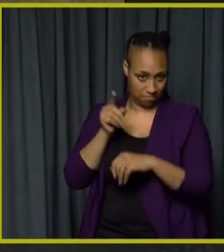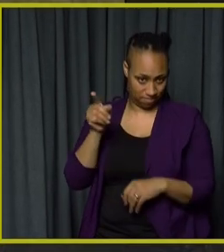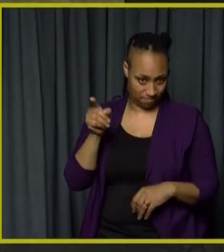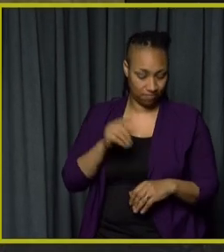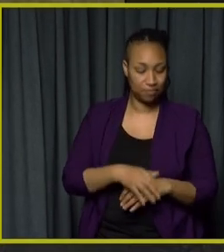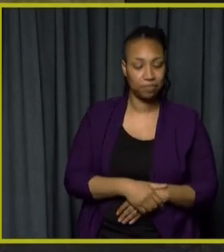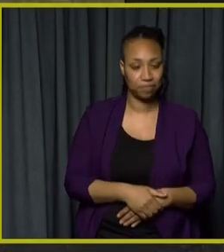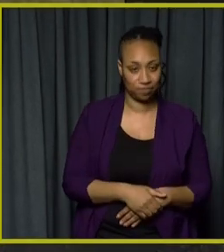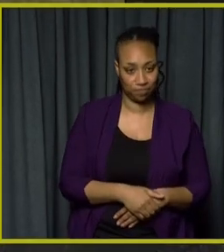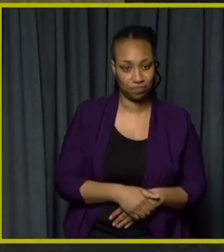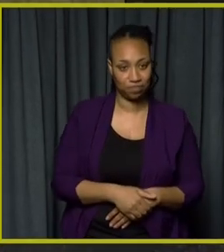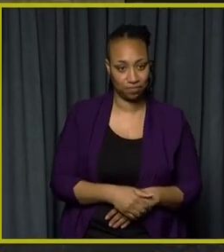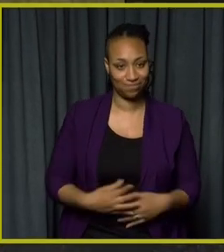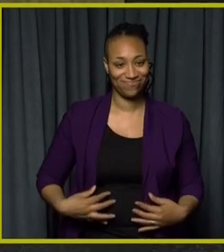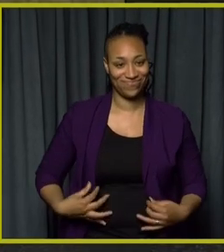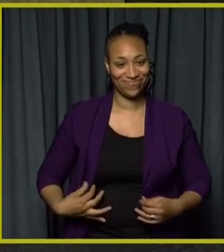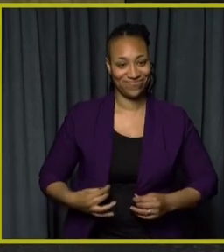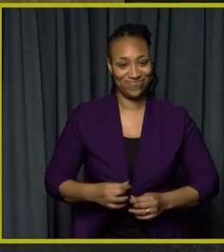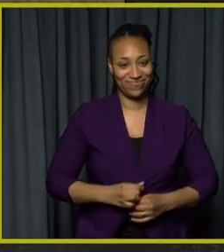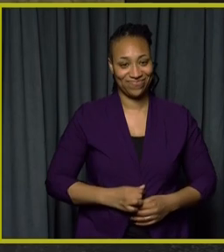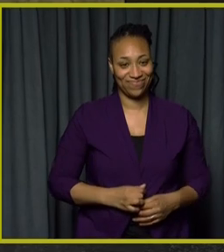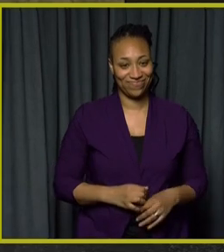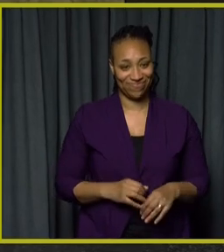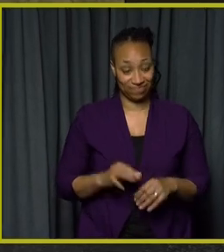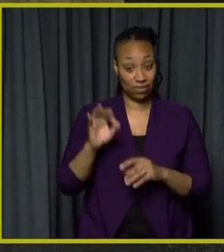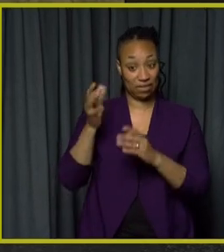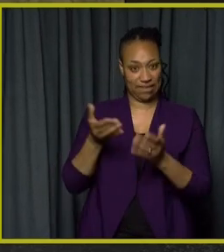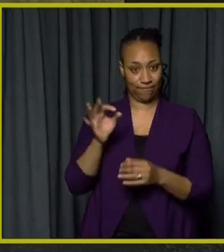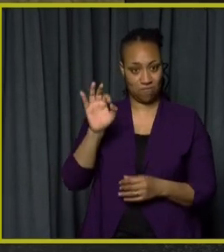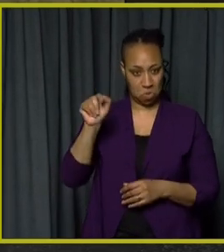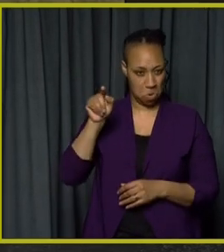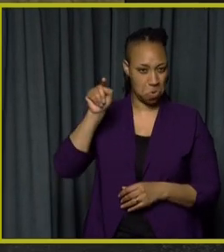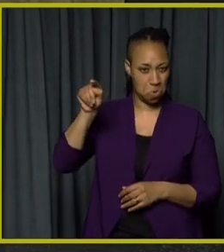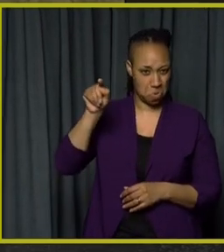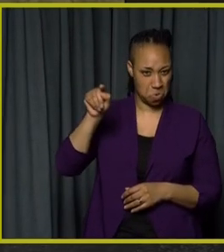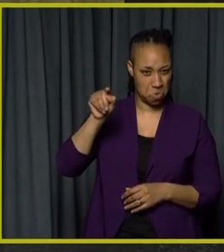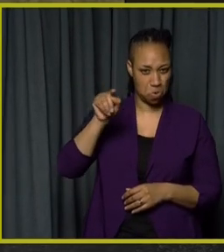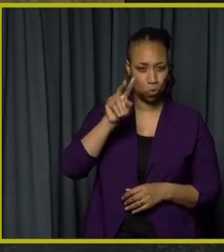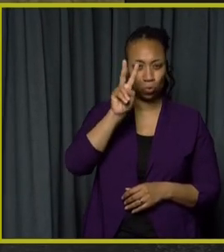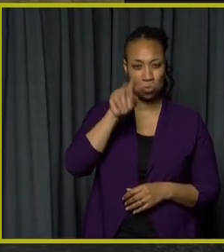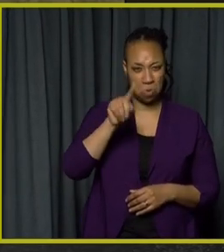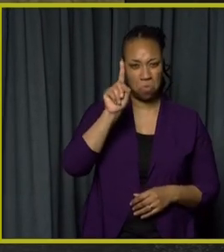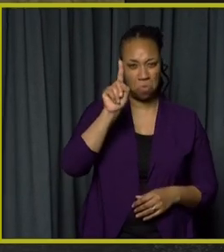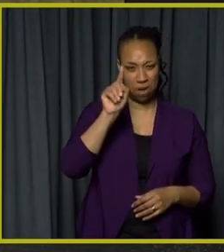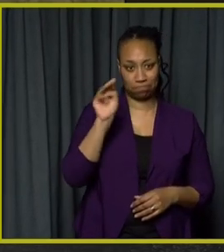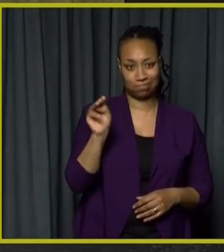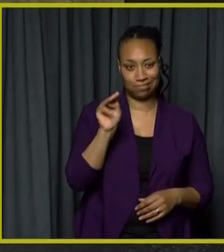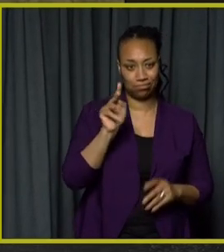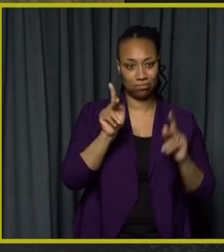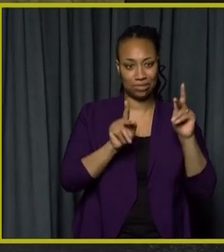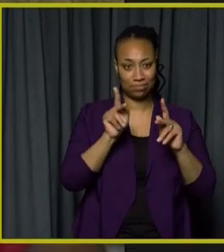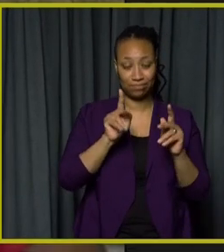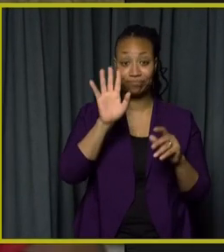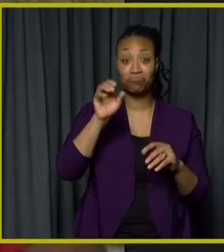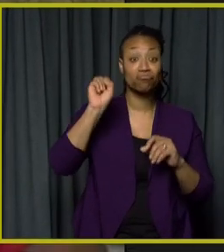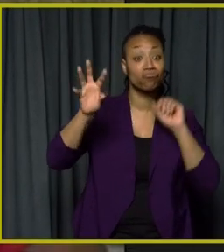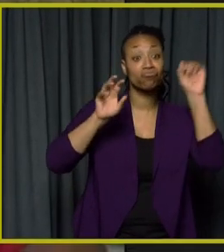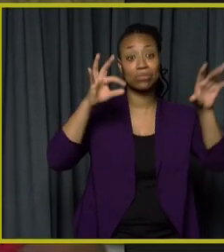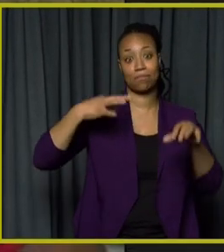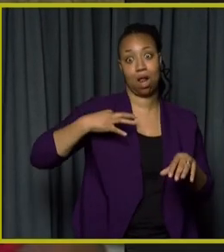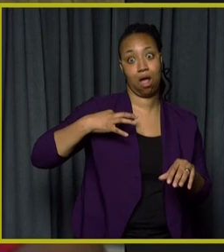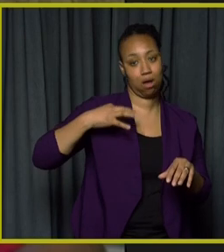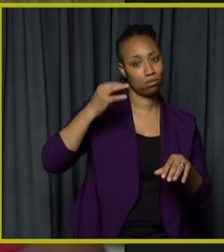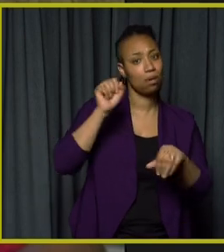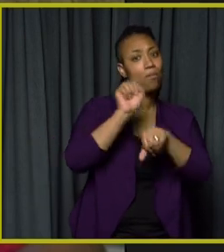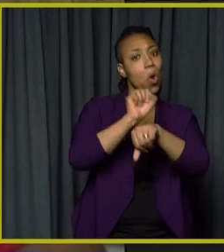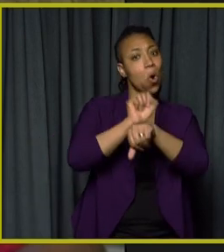So here in Florida, there's been about 2.1 million people who've applied for unemployment, and currently